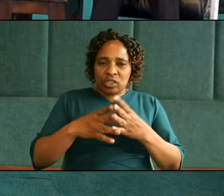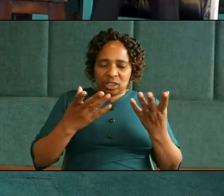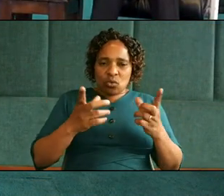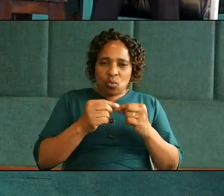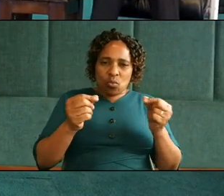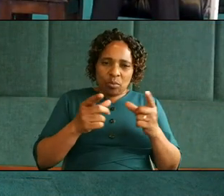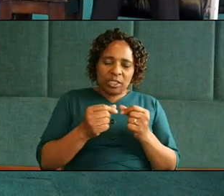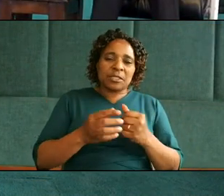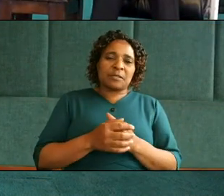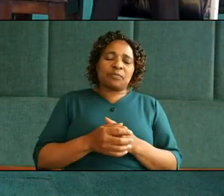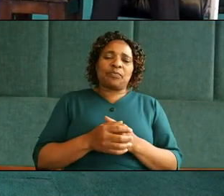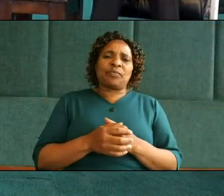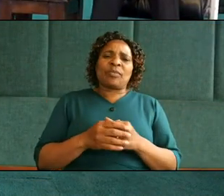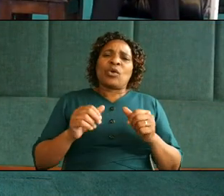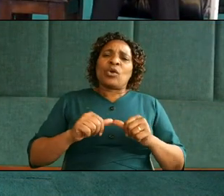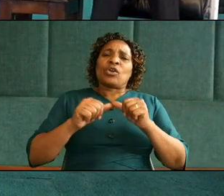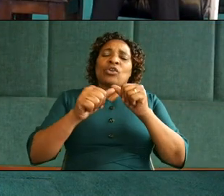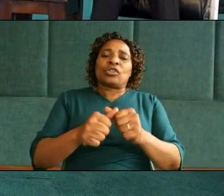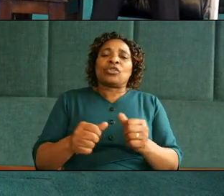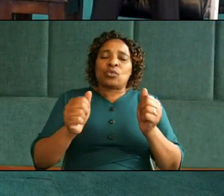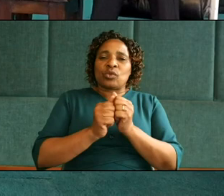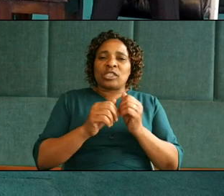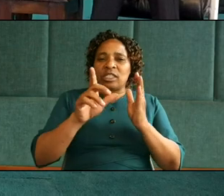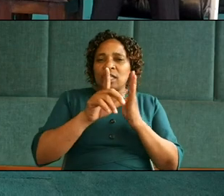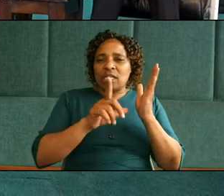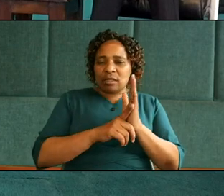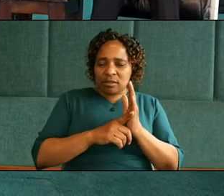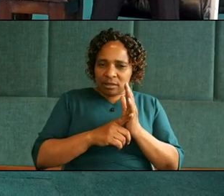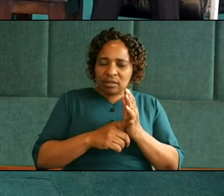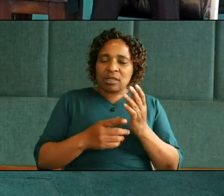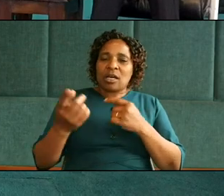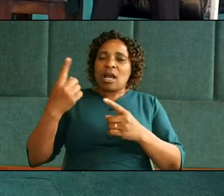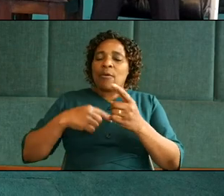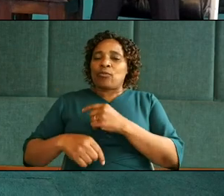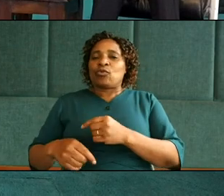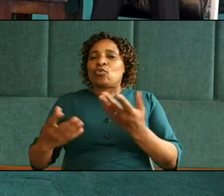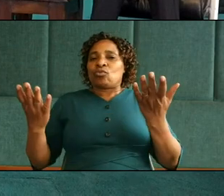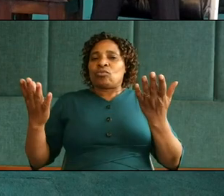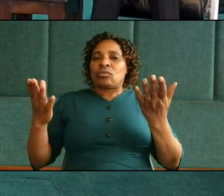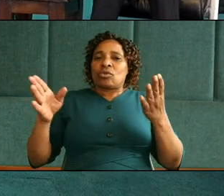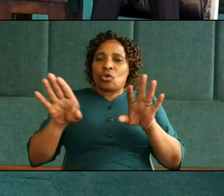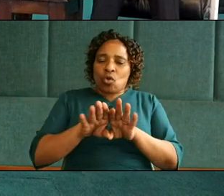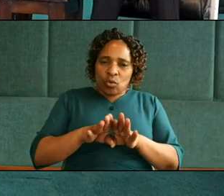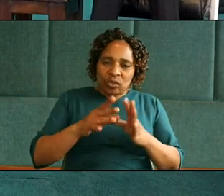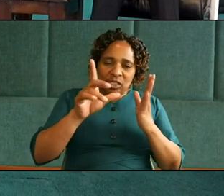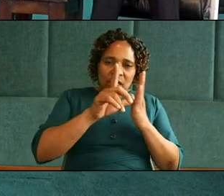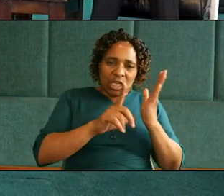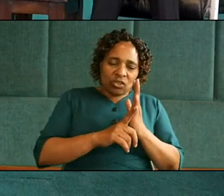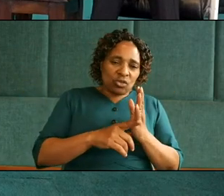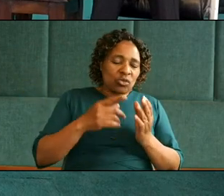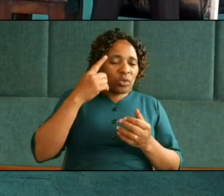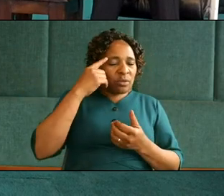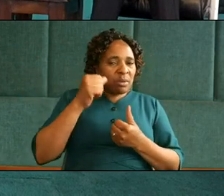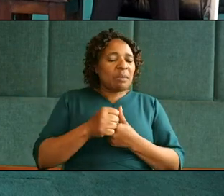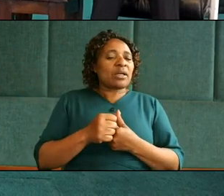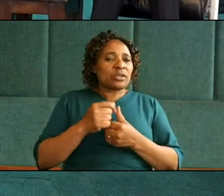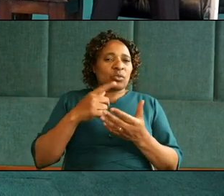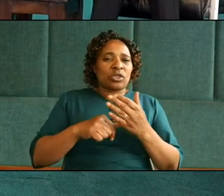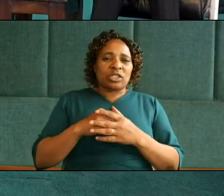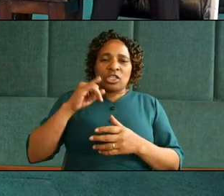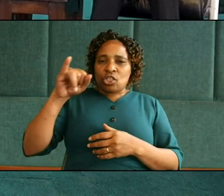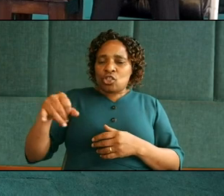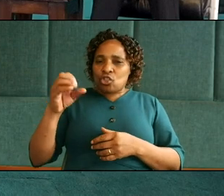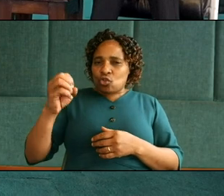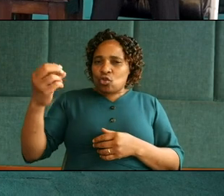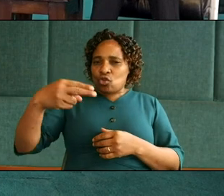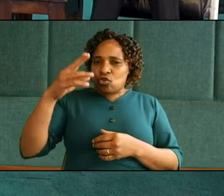Yeah, as you continue with the lesson, or as you come to the end of the lesson, we realize that Joshua